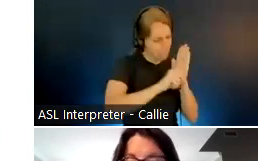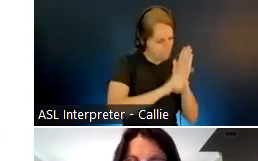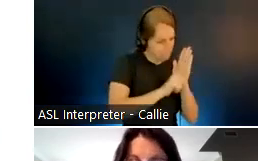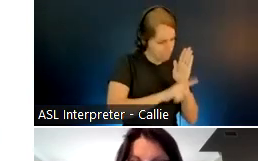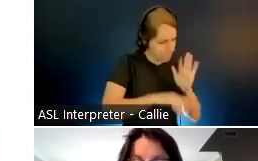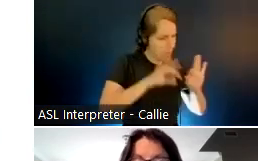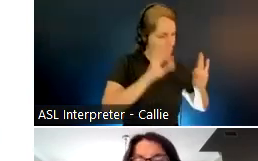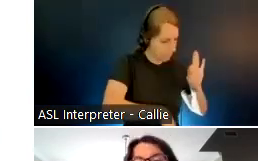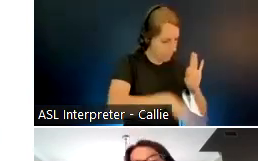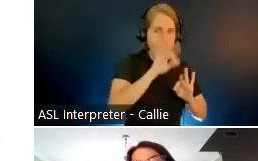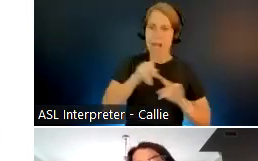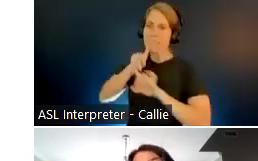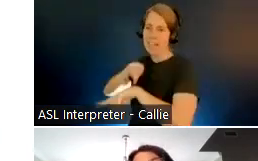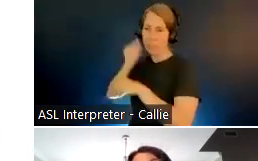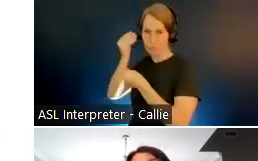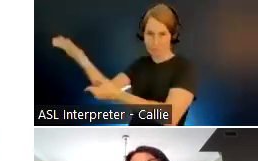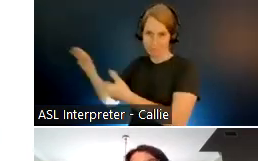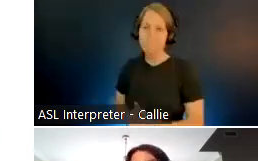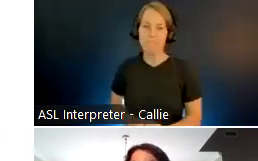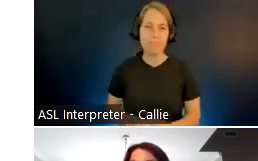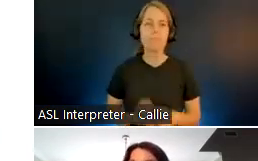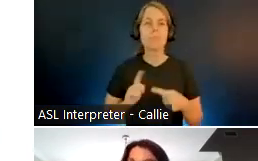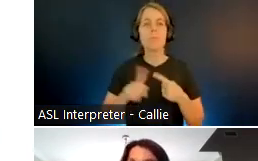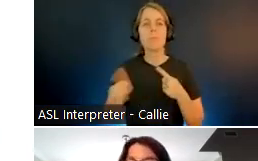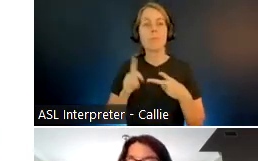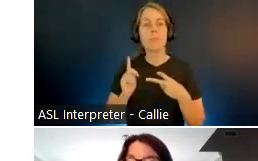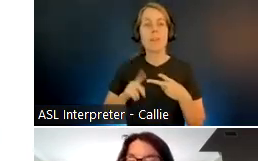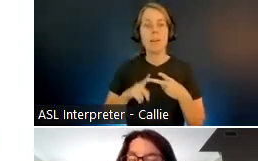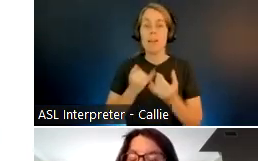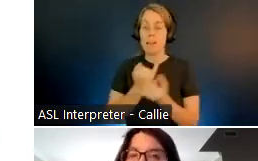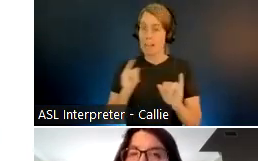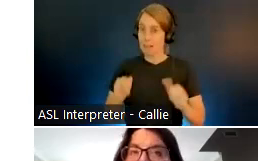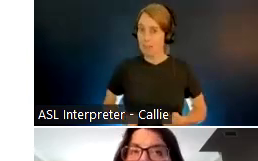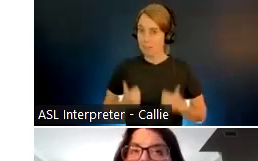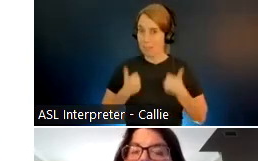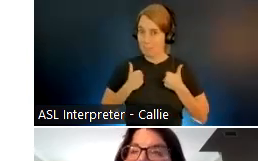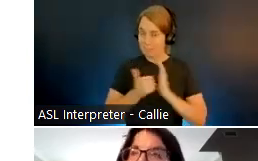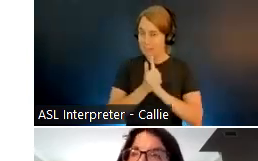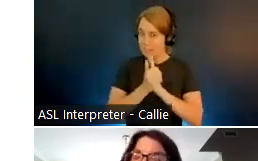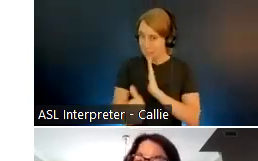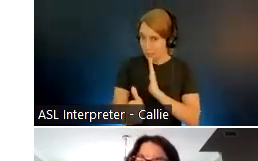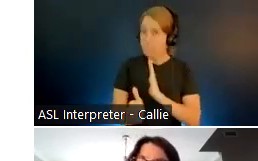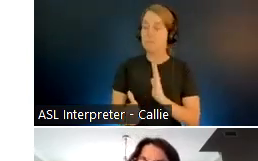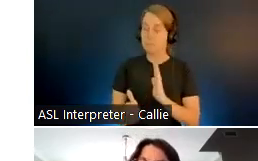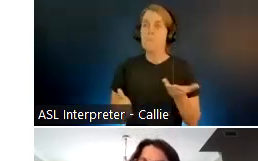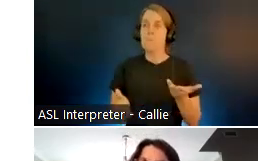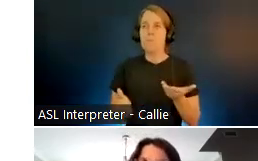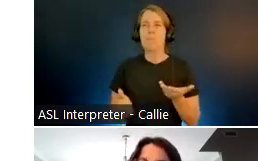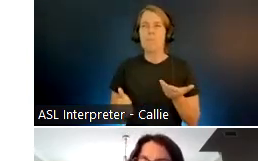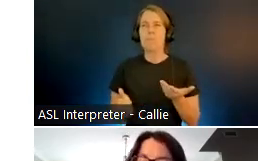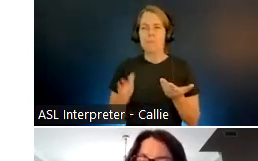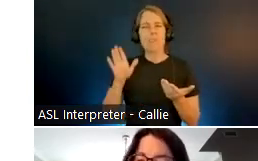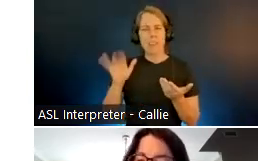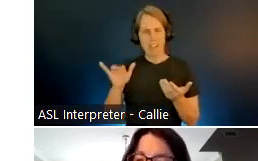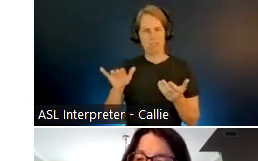you. We provide independent living skills. And so a lot of times that may confuse people